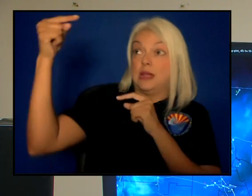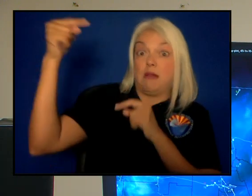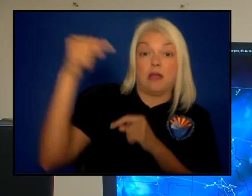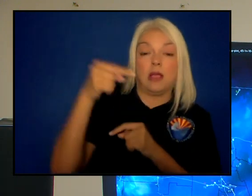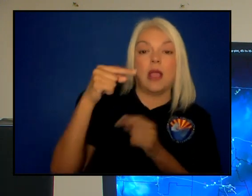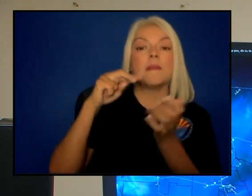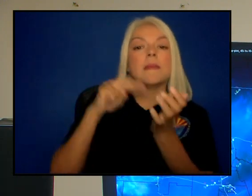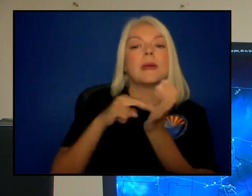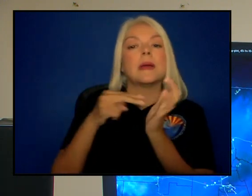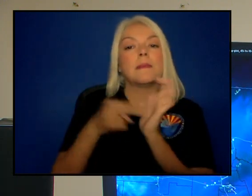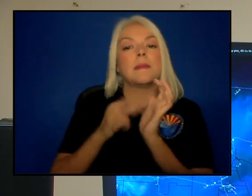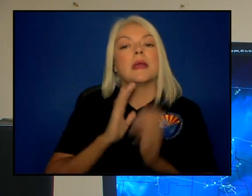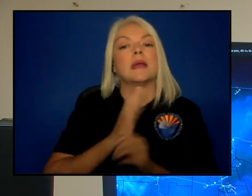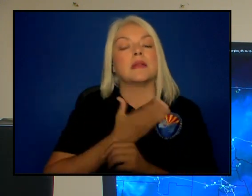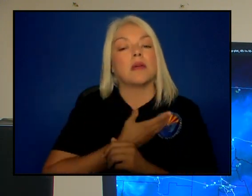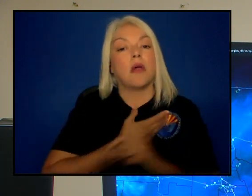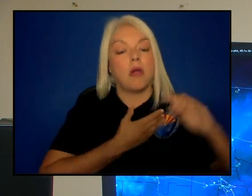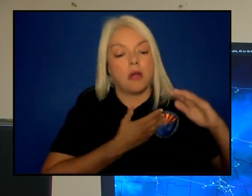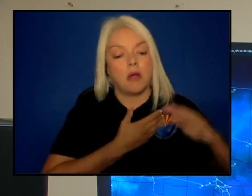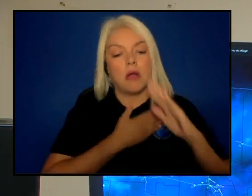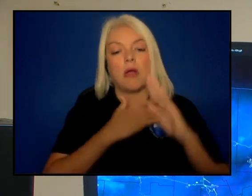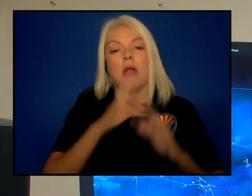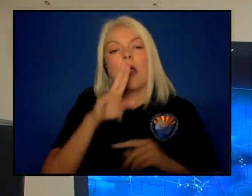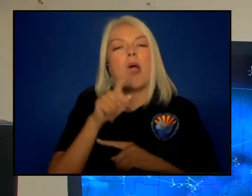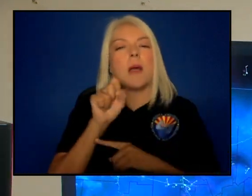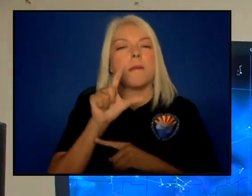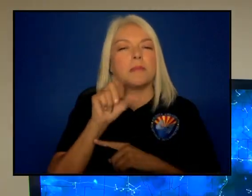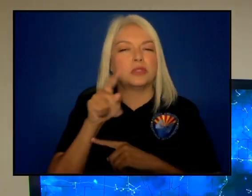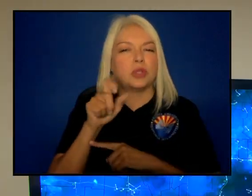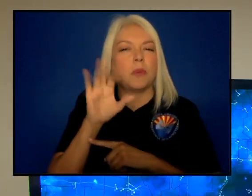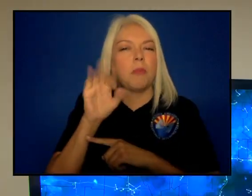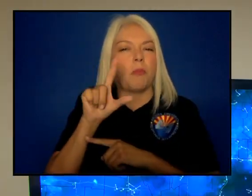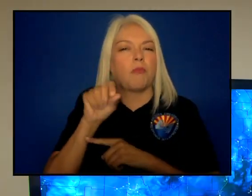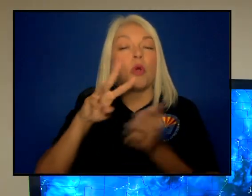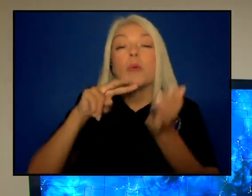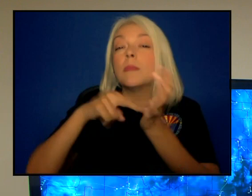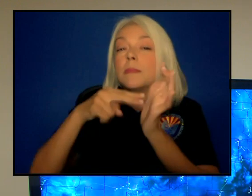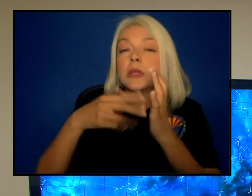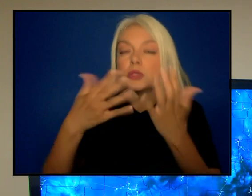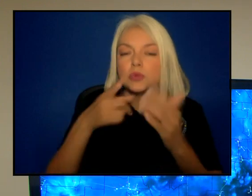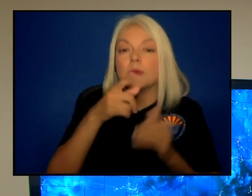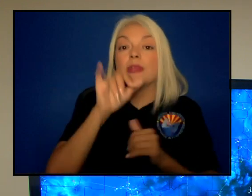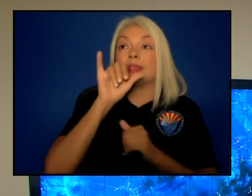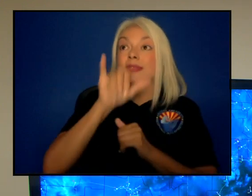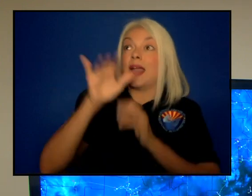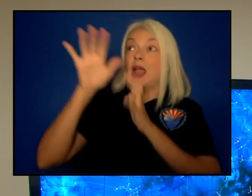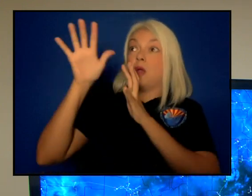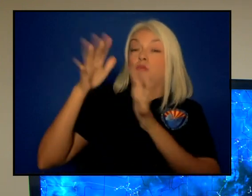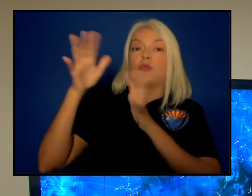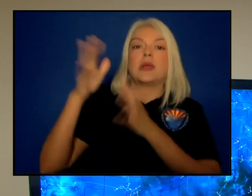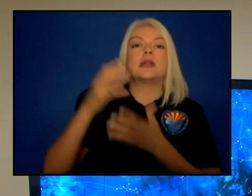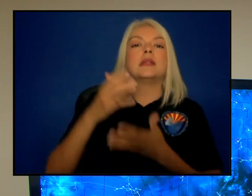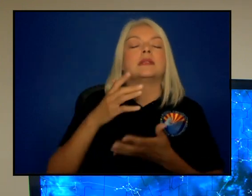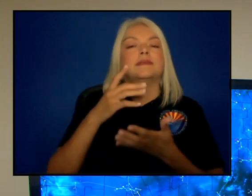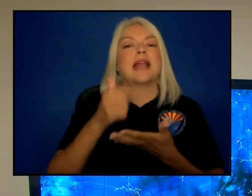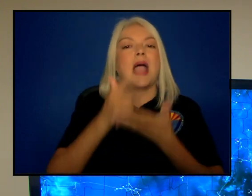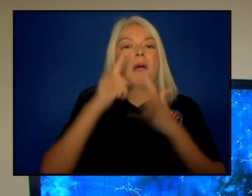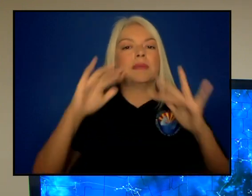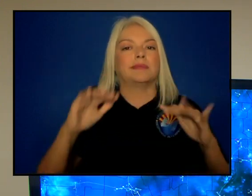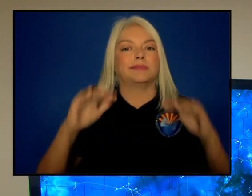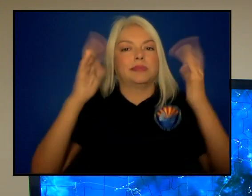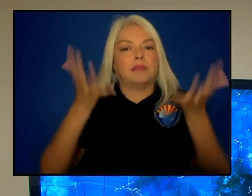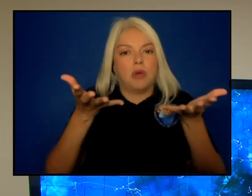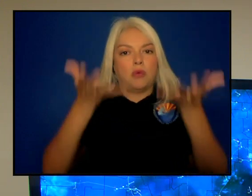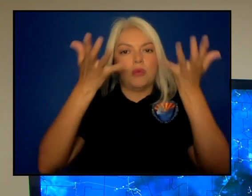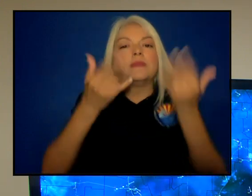flow. So what this backdoor front is doing is it's enhancing lift. So when we think about thunderstorms, a